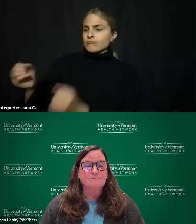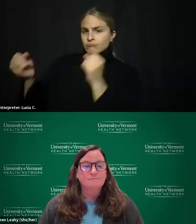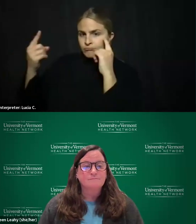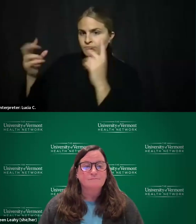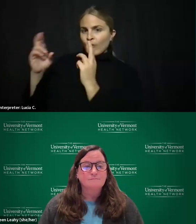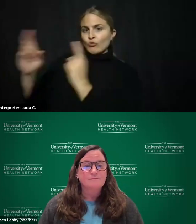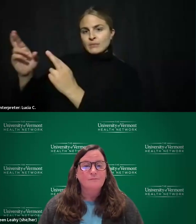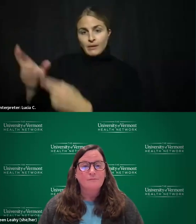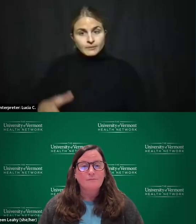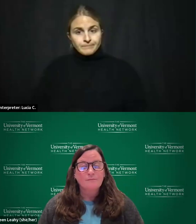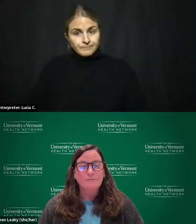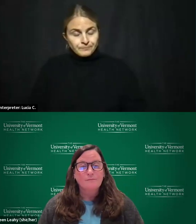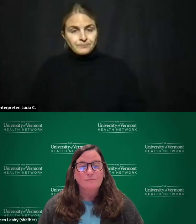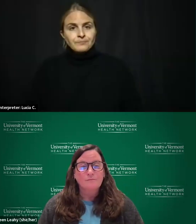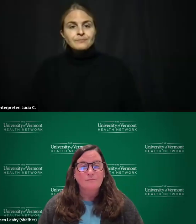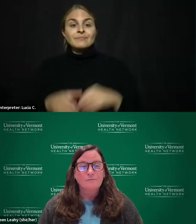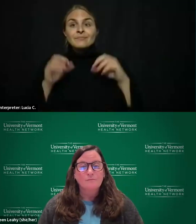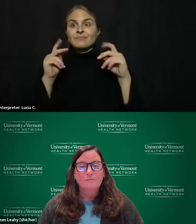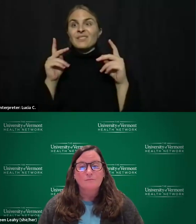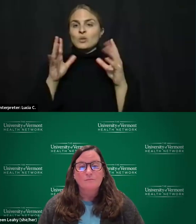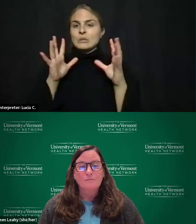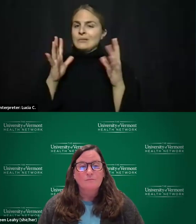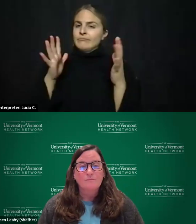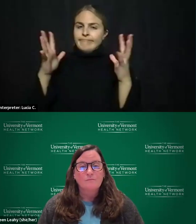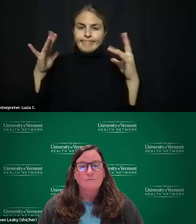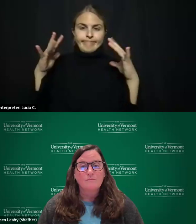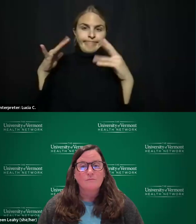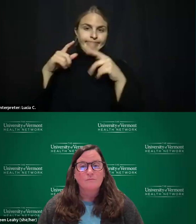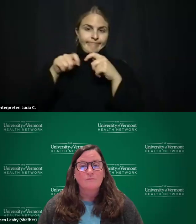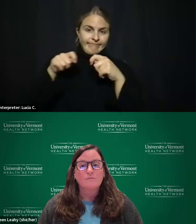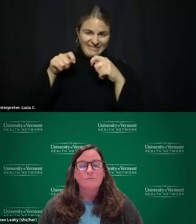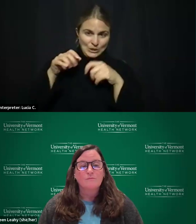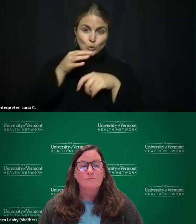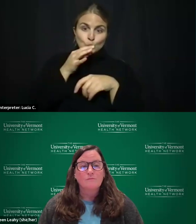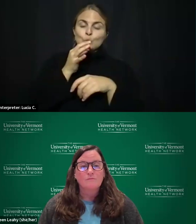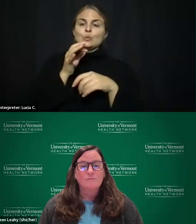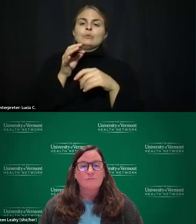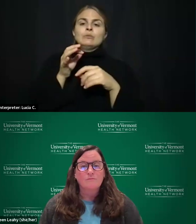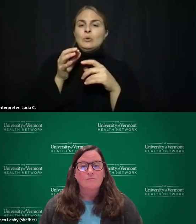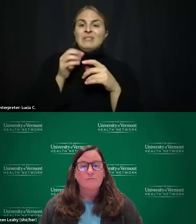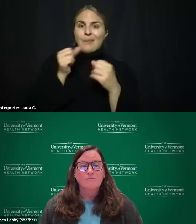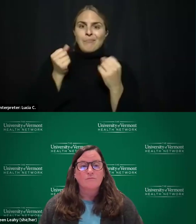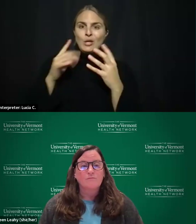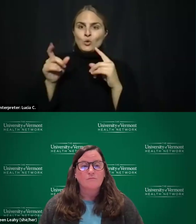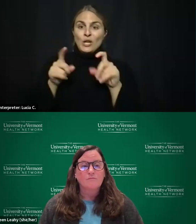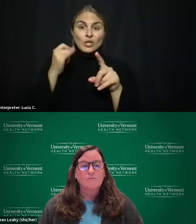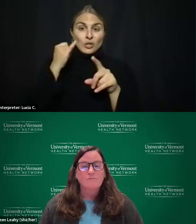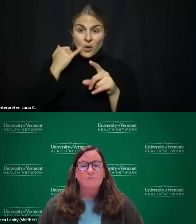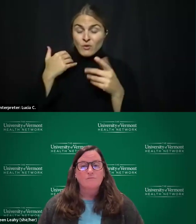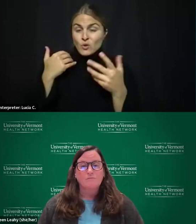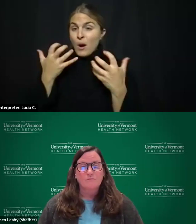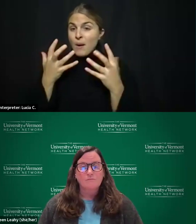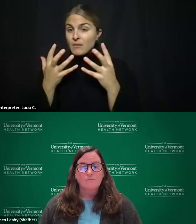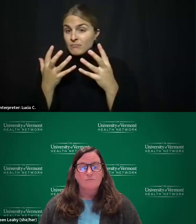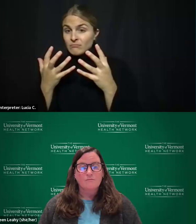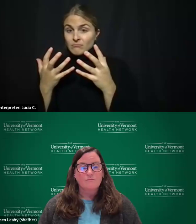Well said. So we're kind of starting to wind down on our questions. So if anybody else has a question that they would like to have